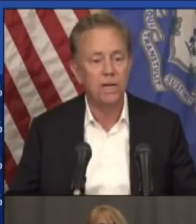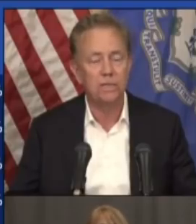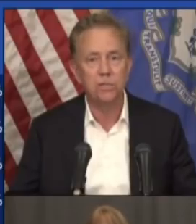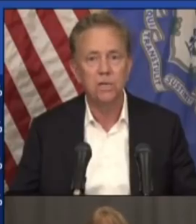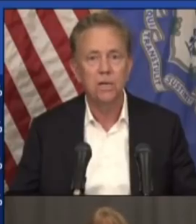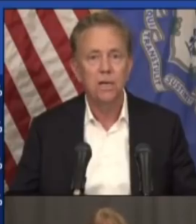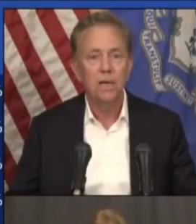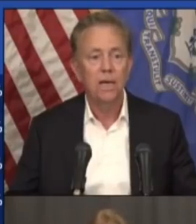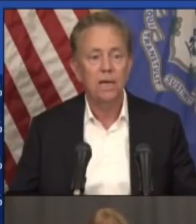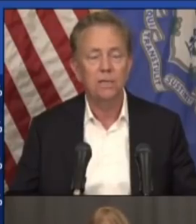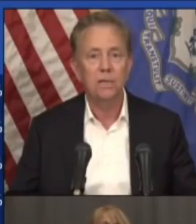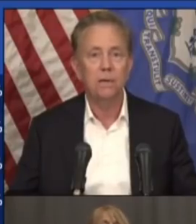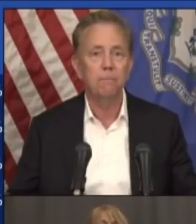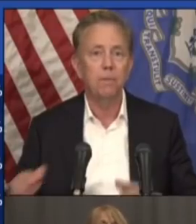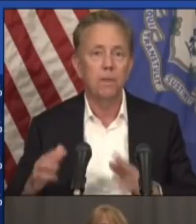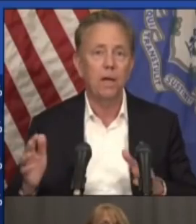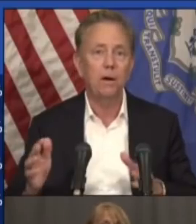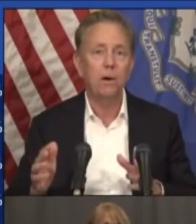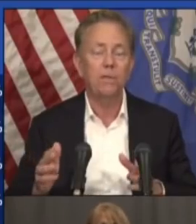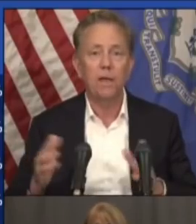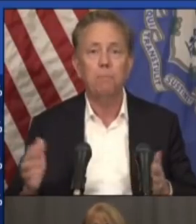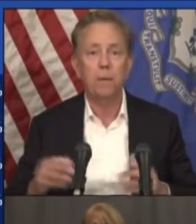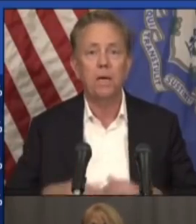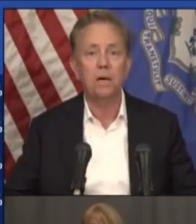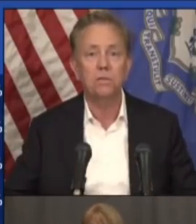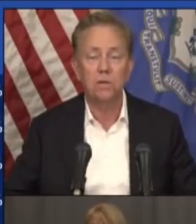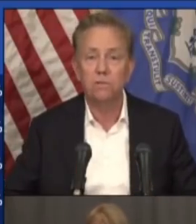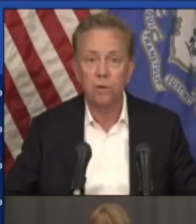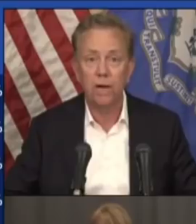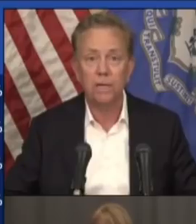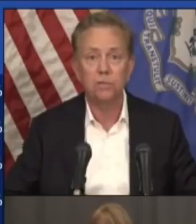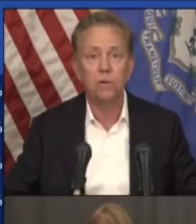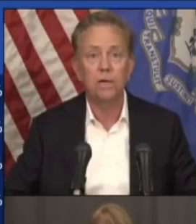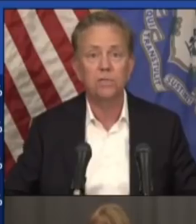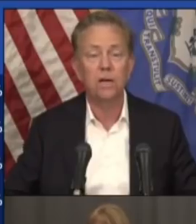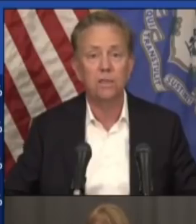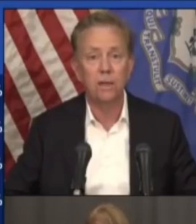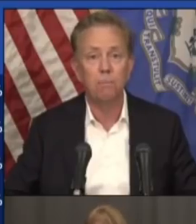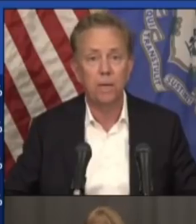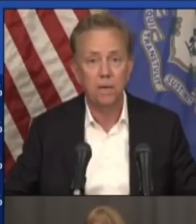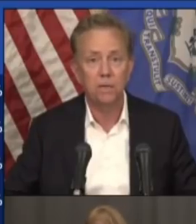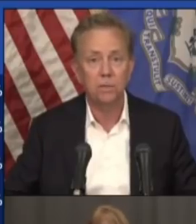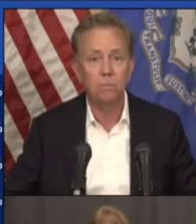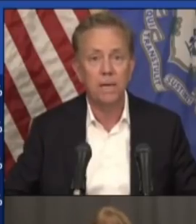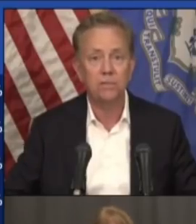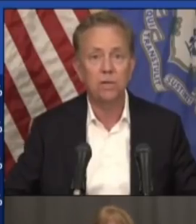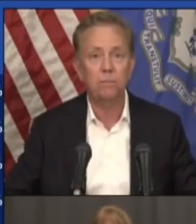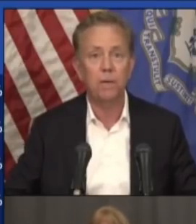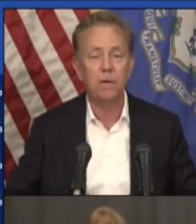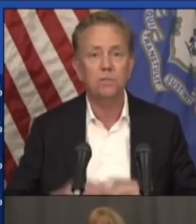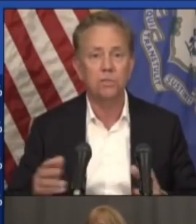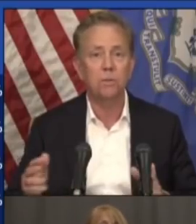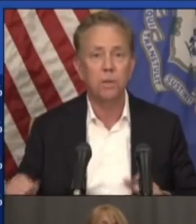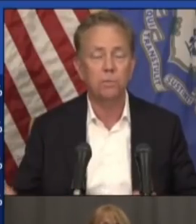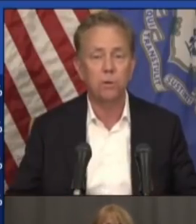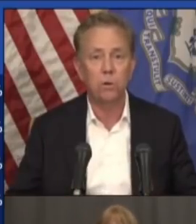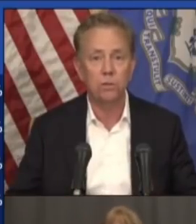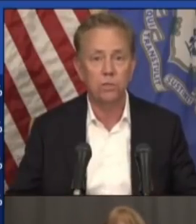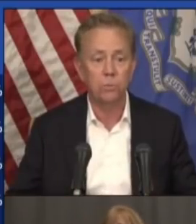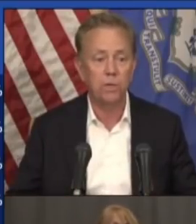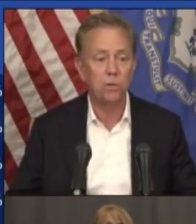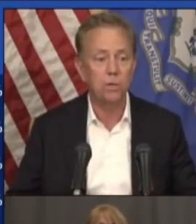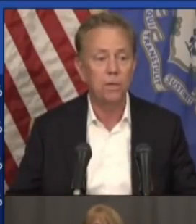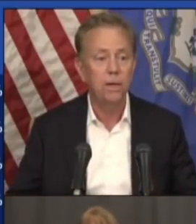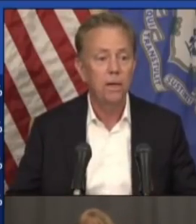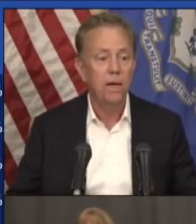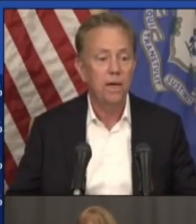positive tests. And there, I think because of track and trace, I think because of masking, because of some of the